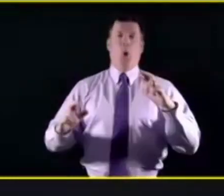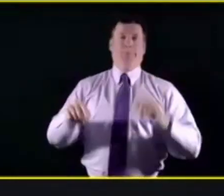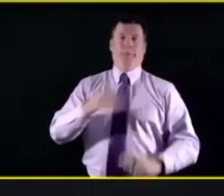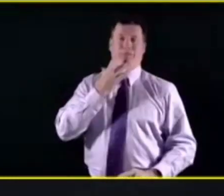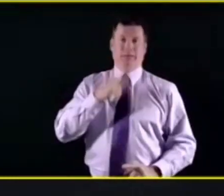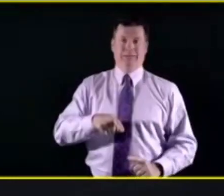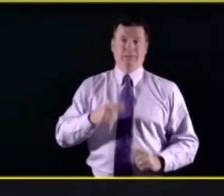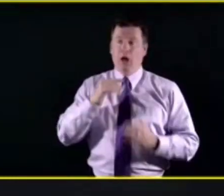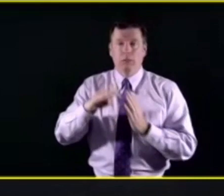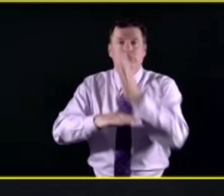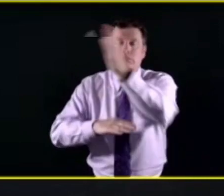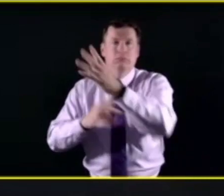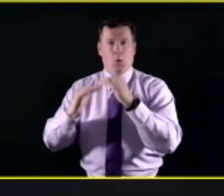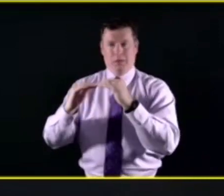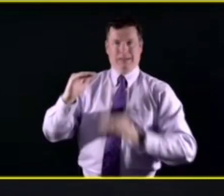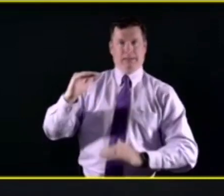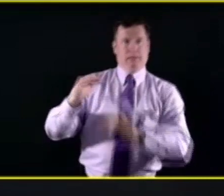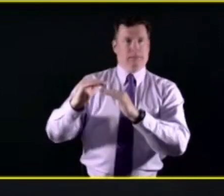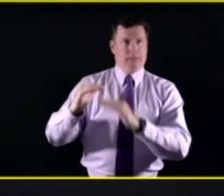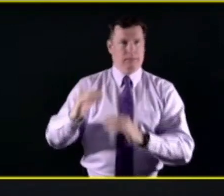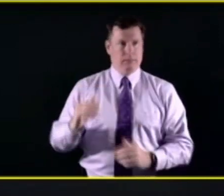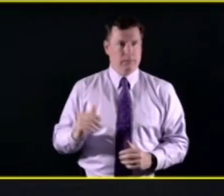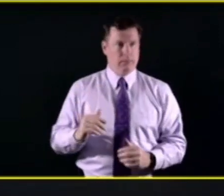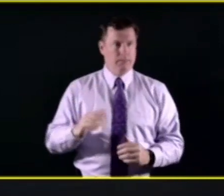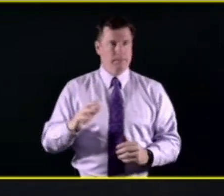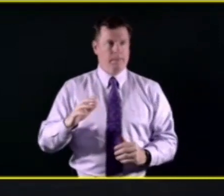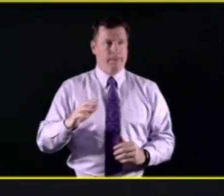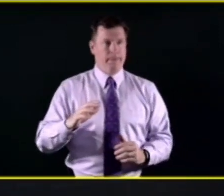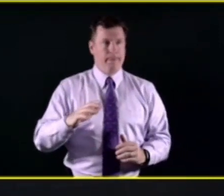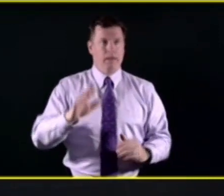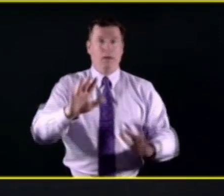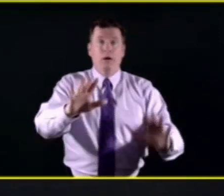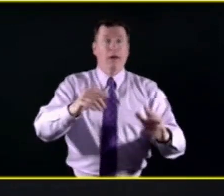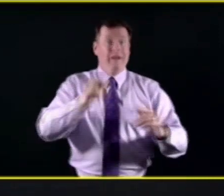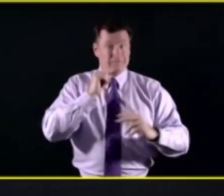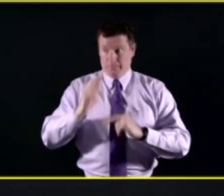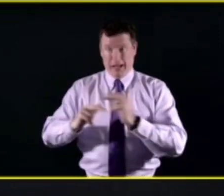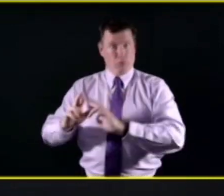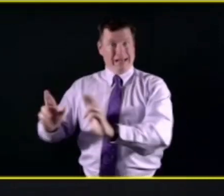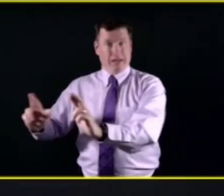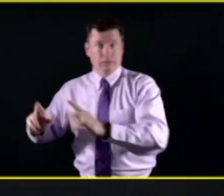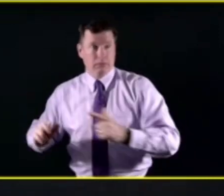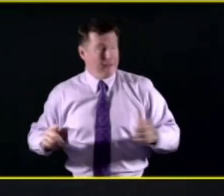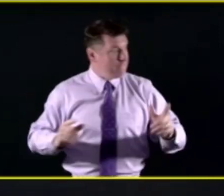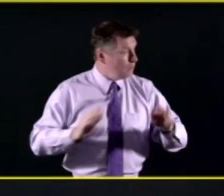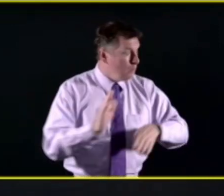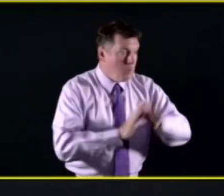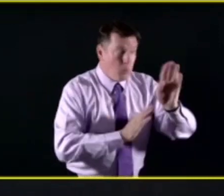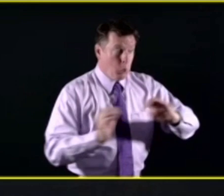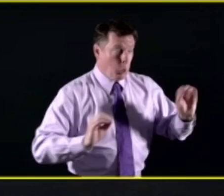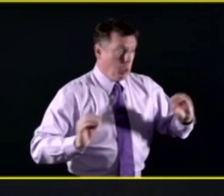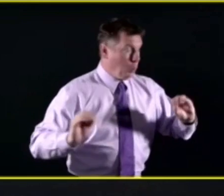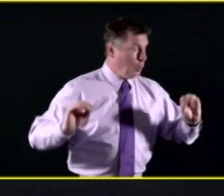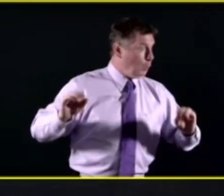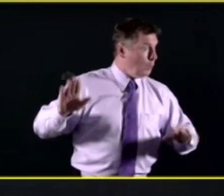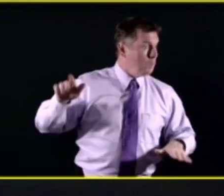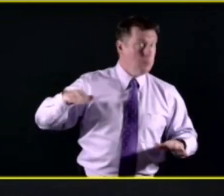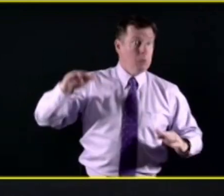is important to prepare in the event that we do. So that is what we're working on, literally as we speak.